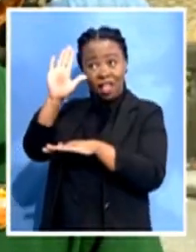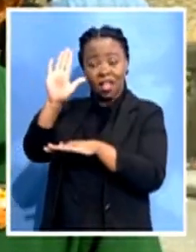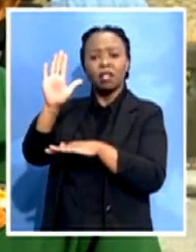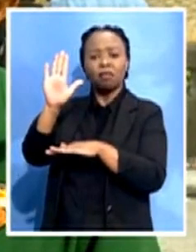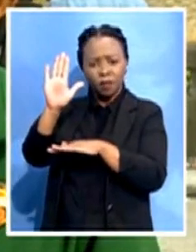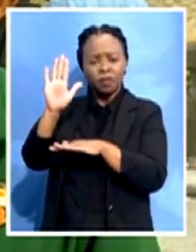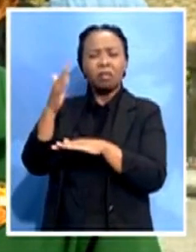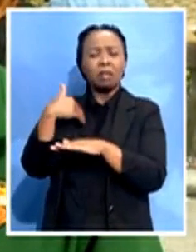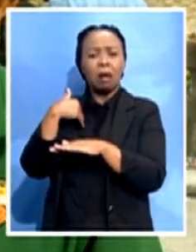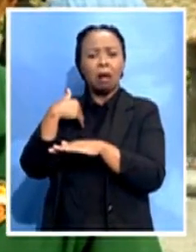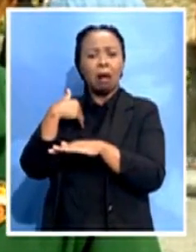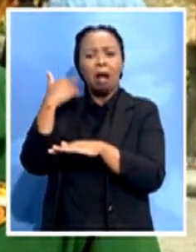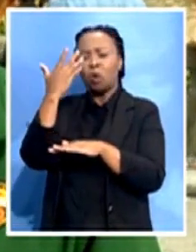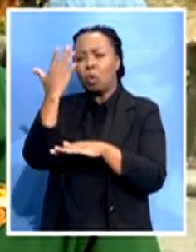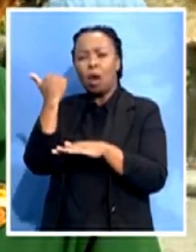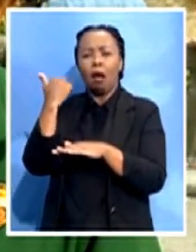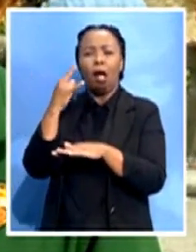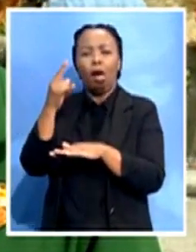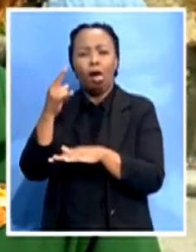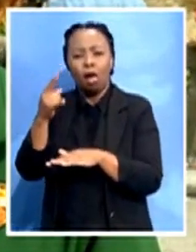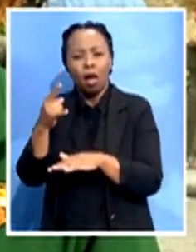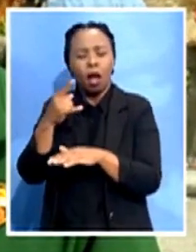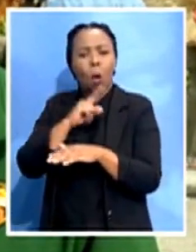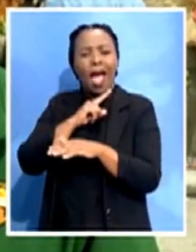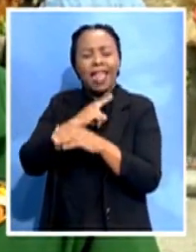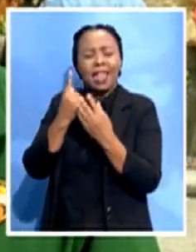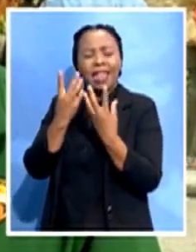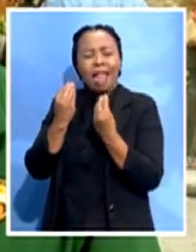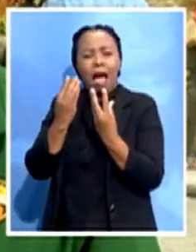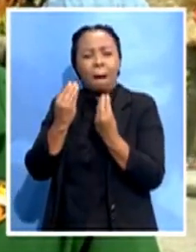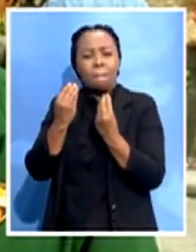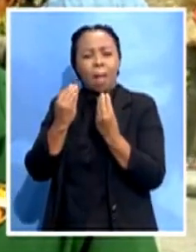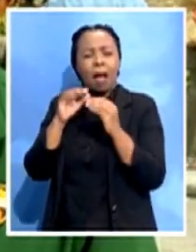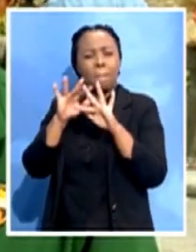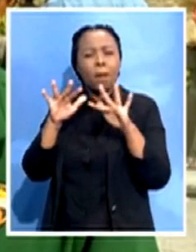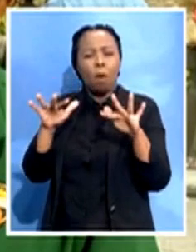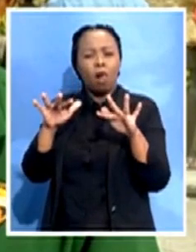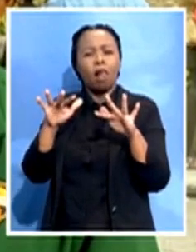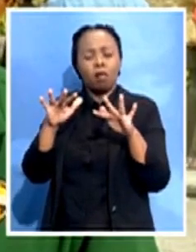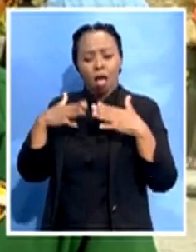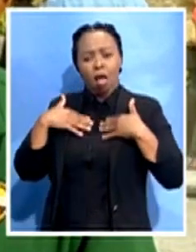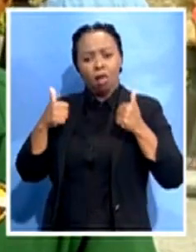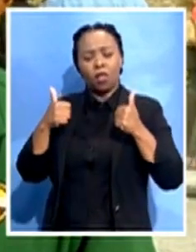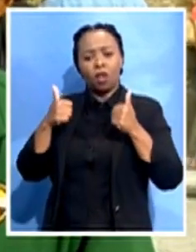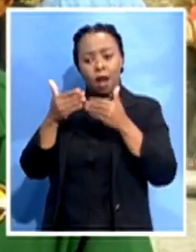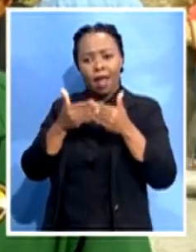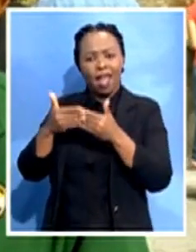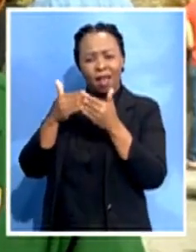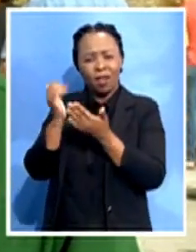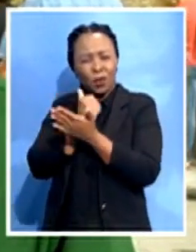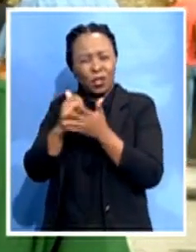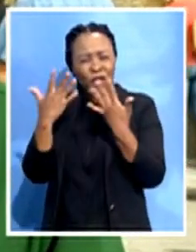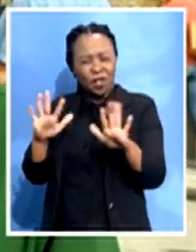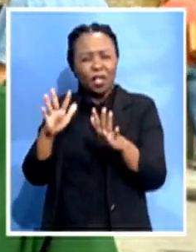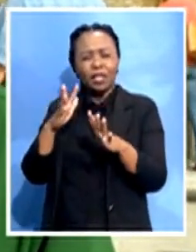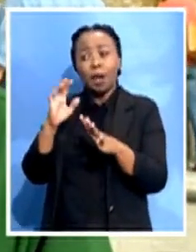in terms of the number of people, healthcare workers, etc., that had actually registered. What is it looking like in the Western Cape? Is it on